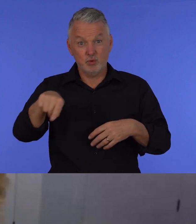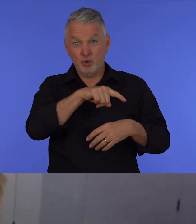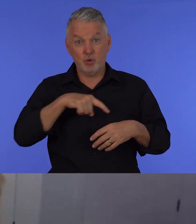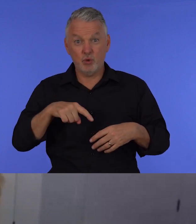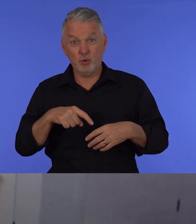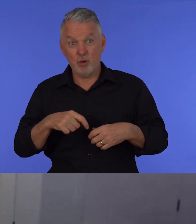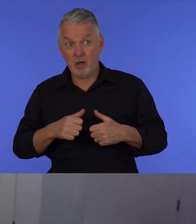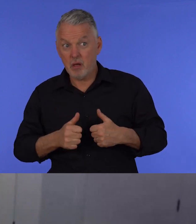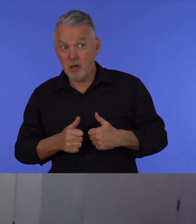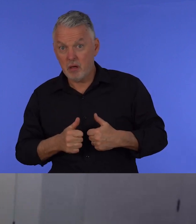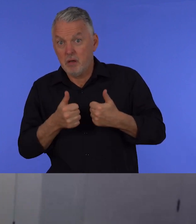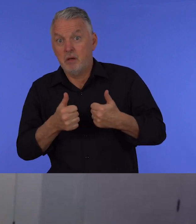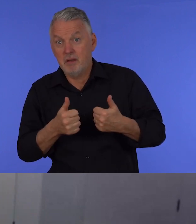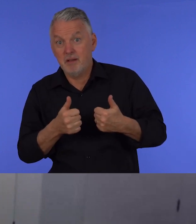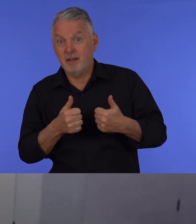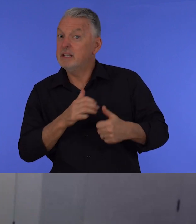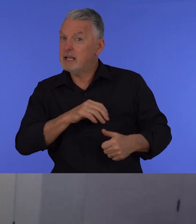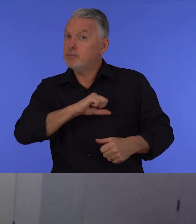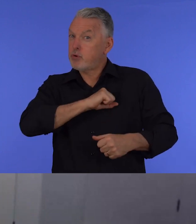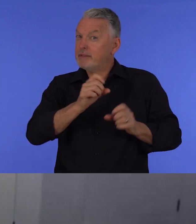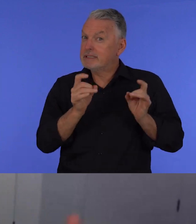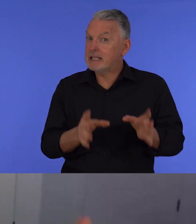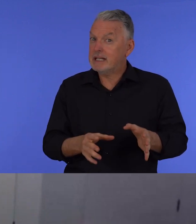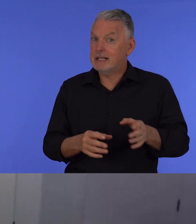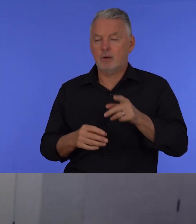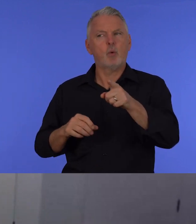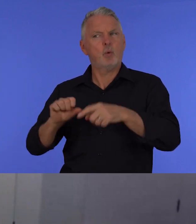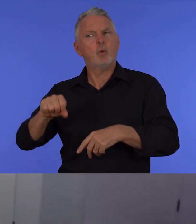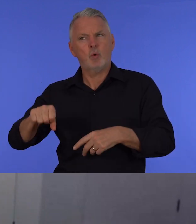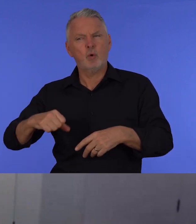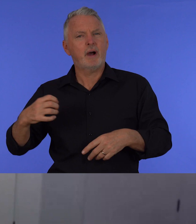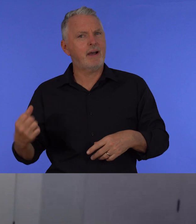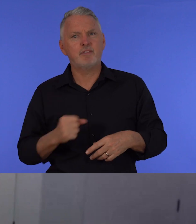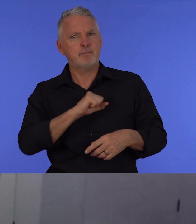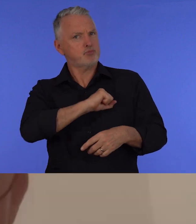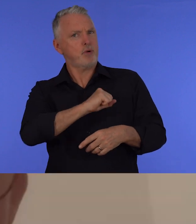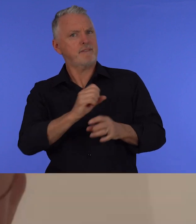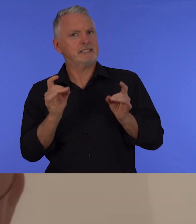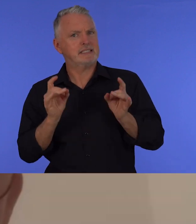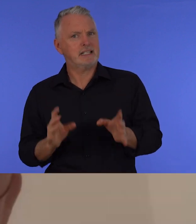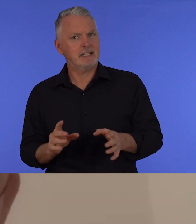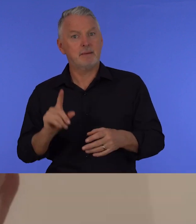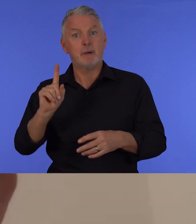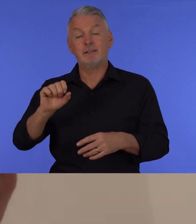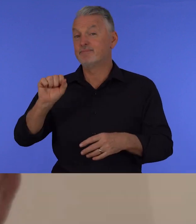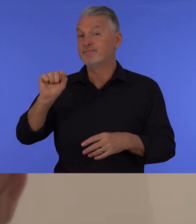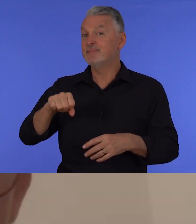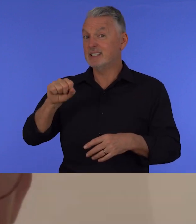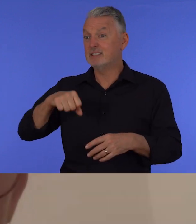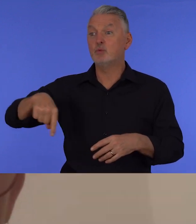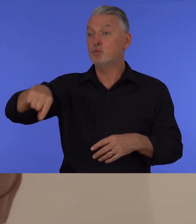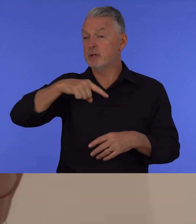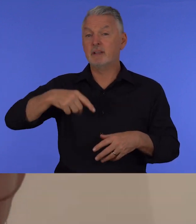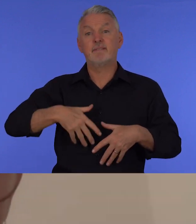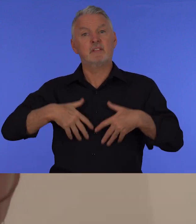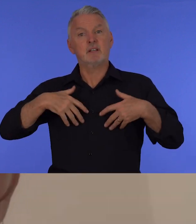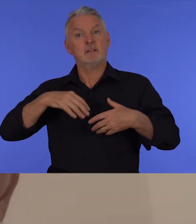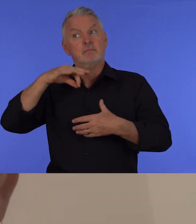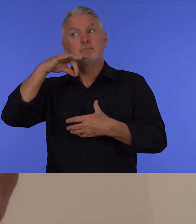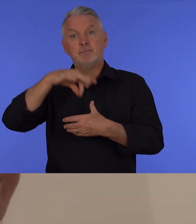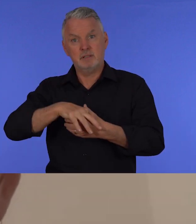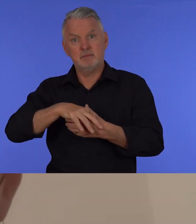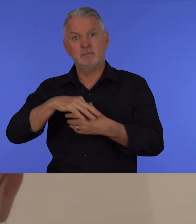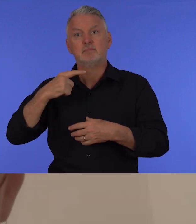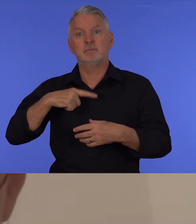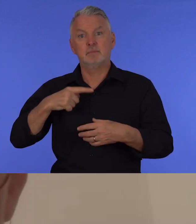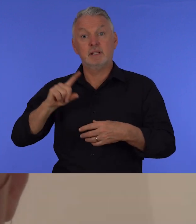that benefited you guys? Like, I'm sure it would have been a little bit of a leap of faith and Yeah, it was a big leap of faith.